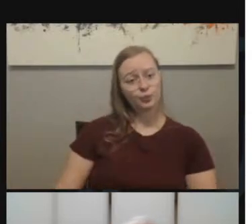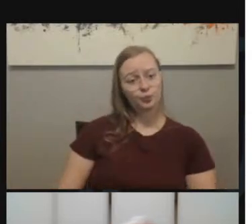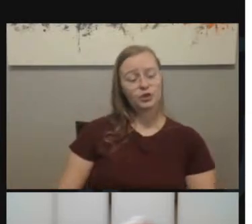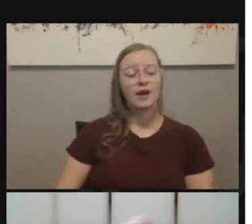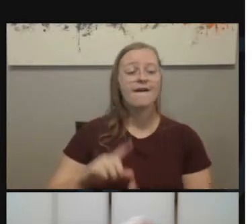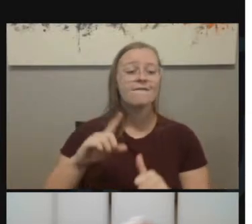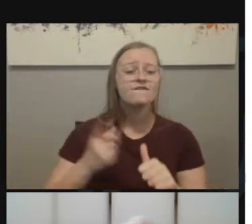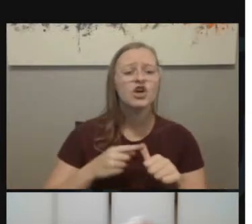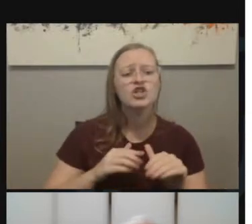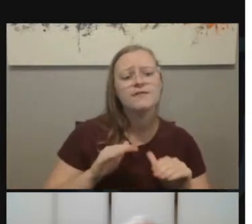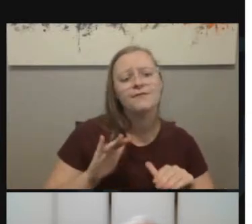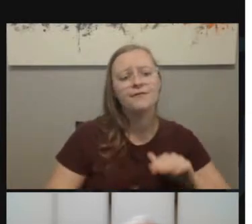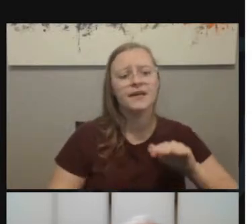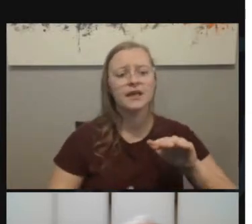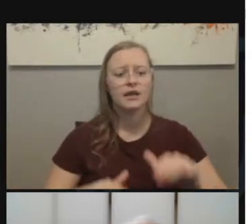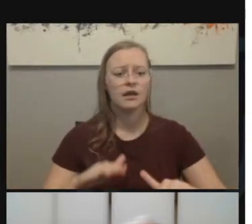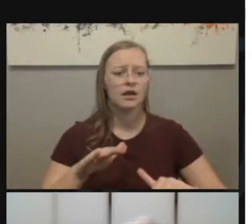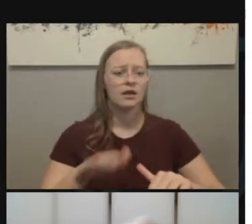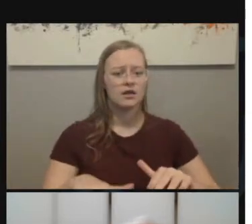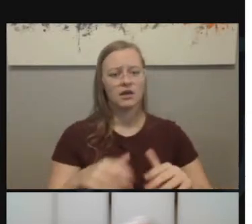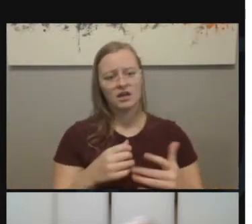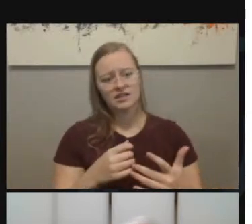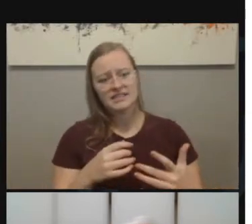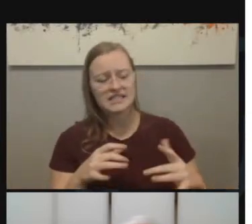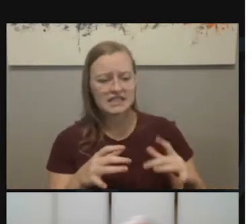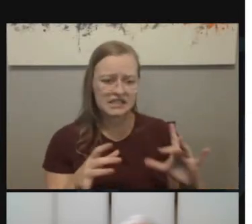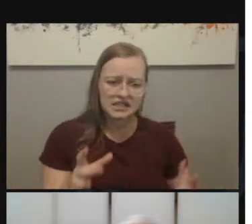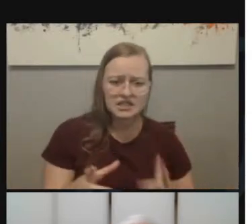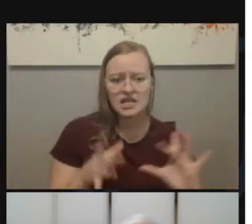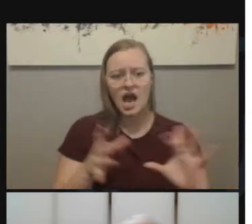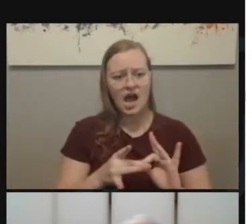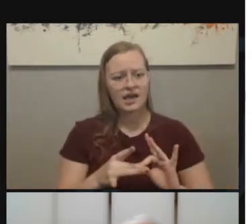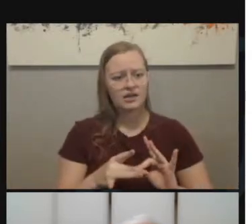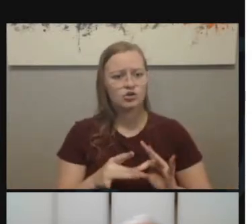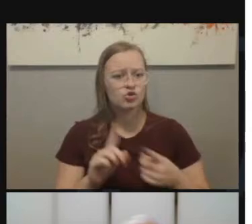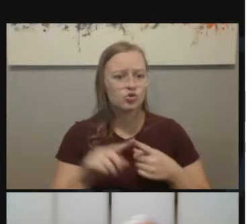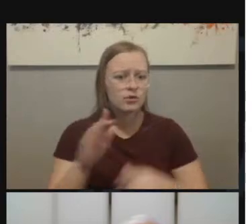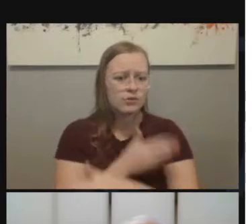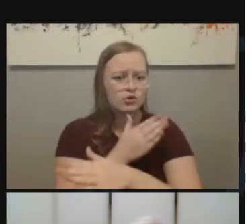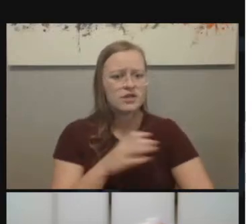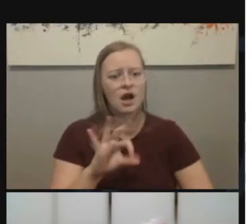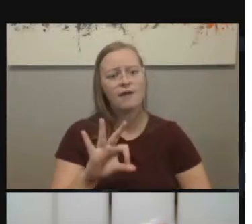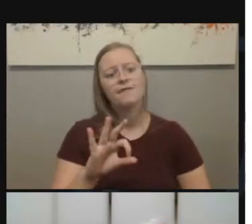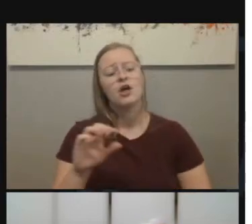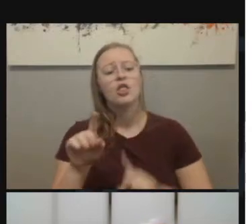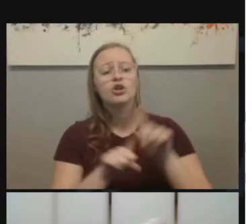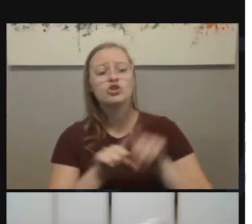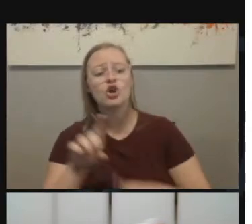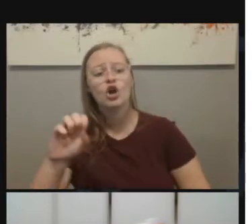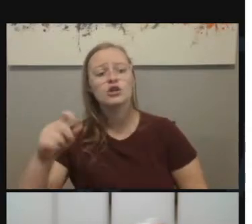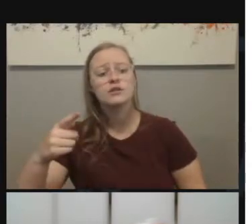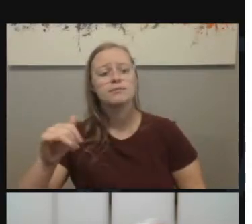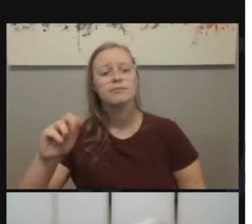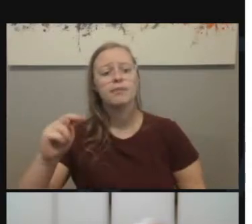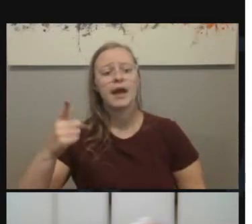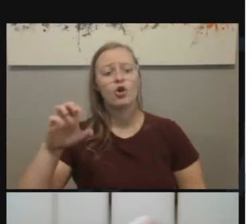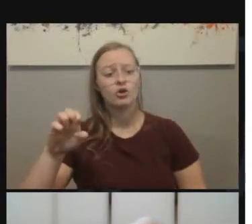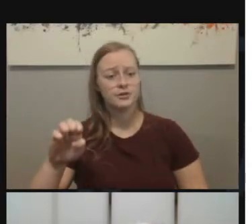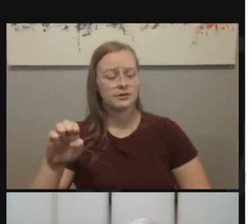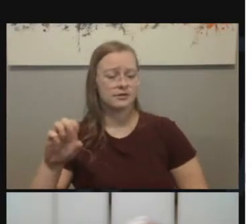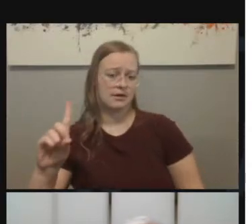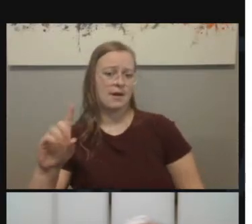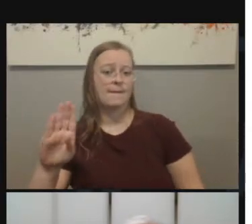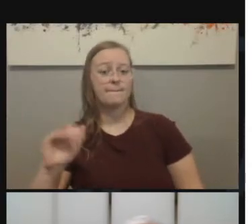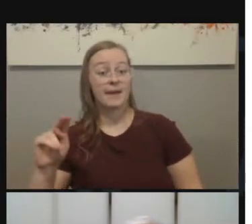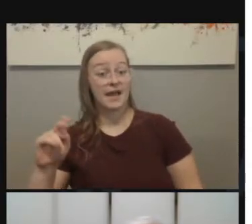feet which timed their proud steps to the music of the Star-Spangled Banner in Charleston were the feet of